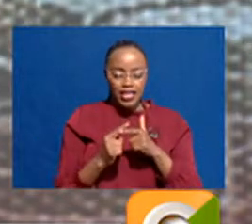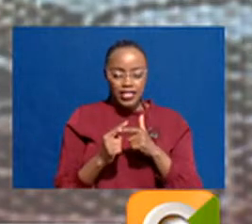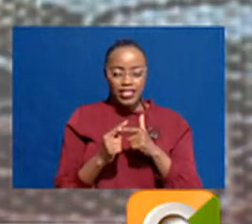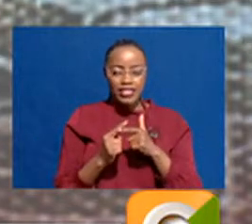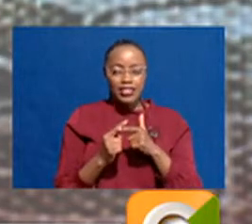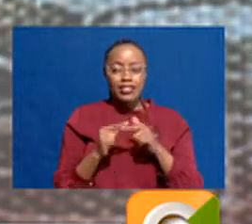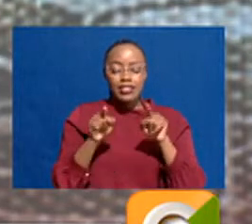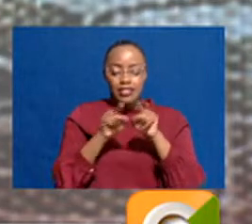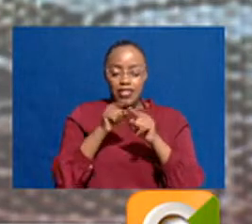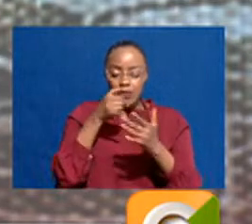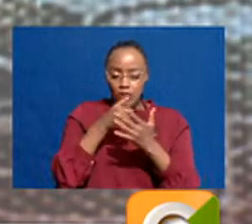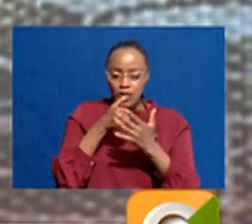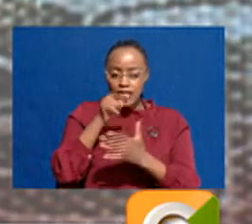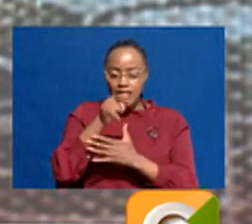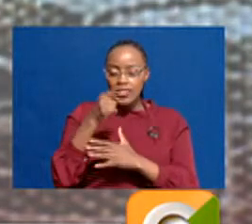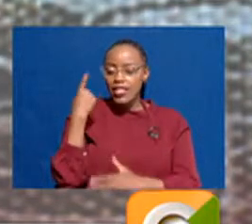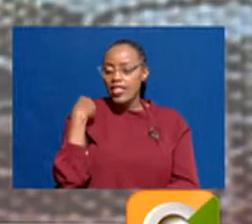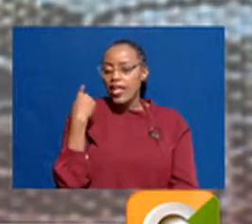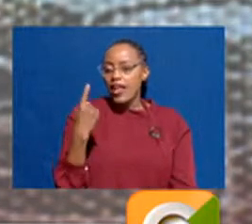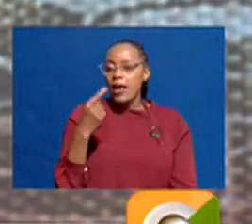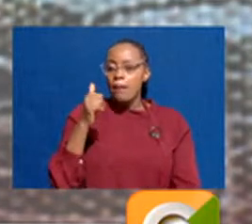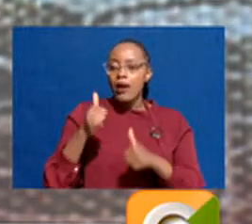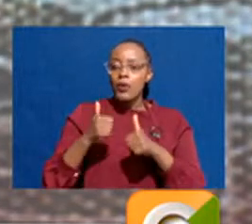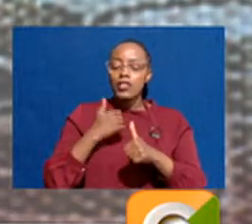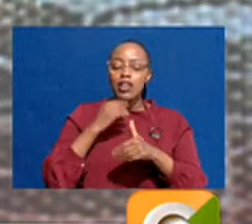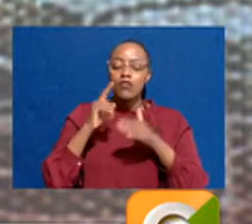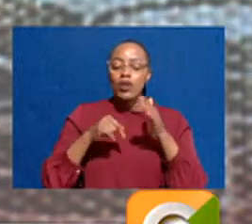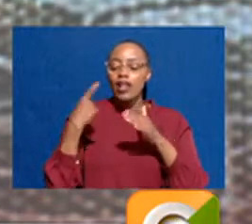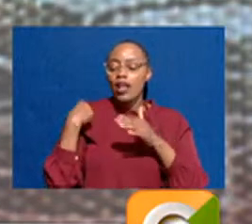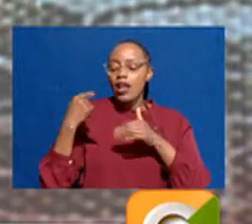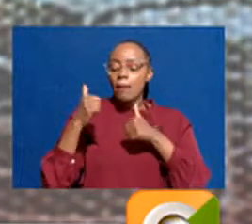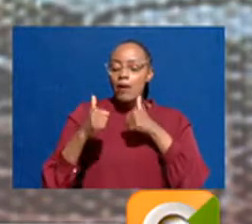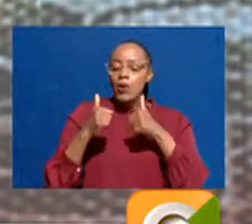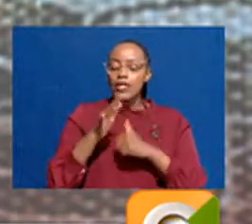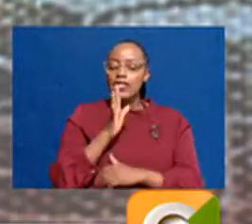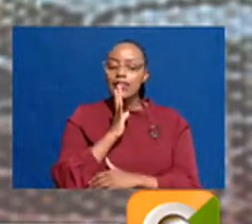And part of that number mm-hmm. is a number that